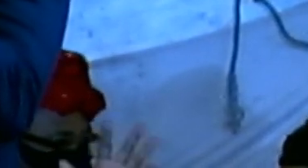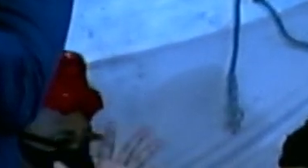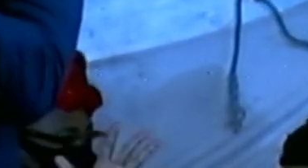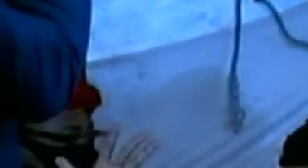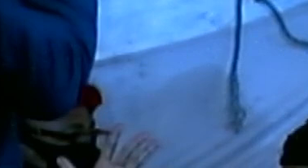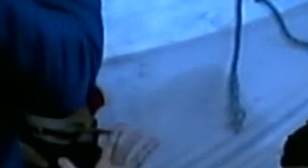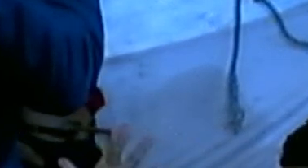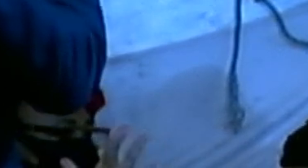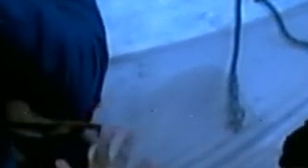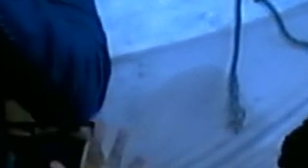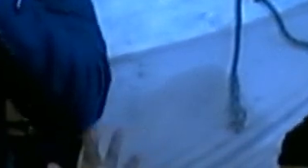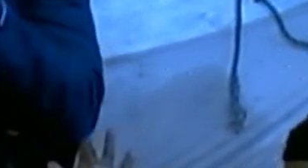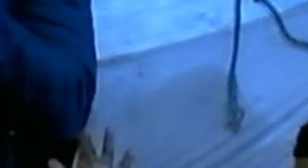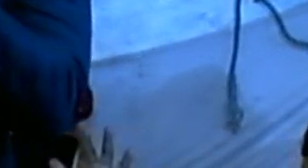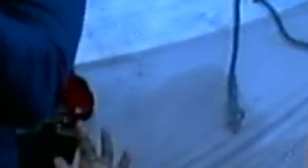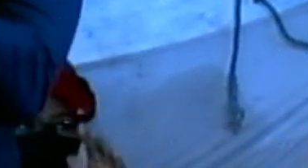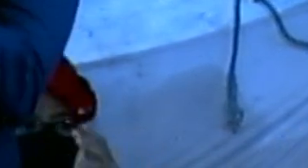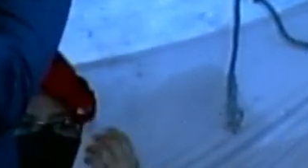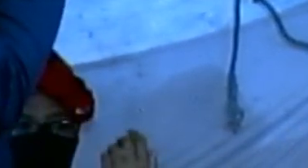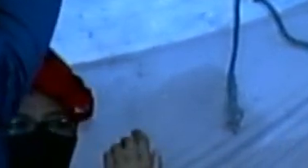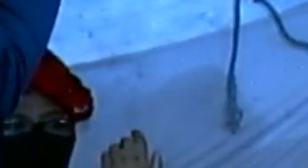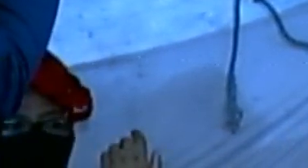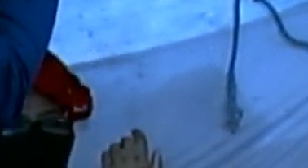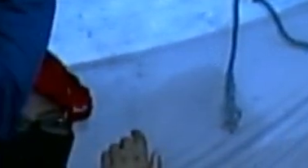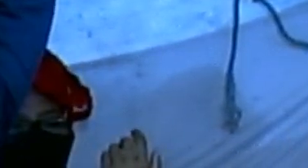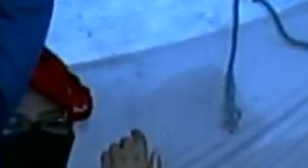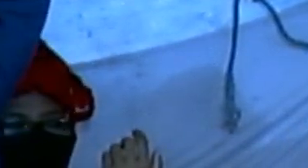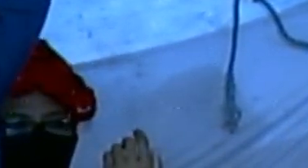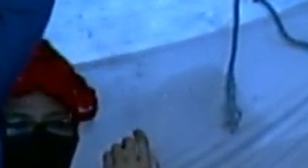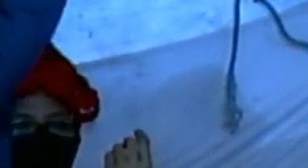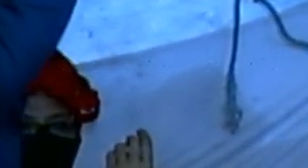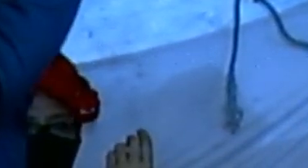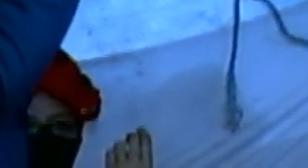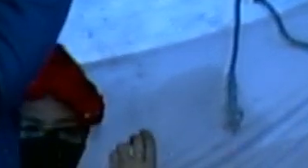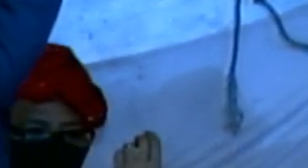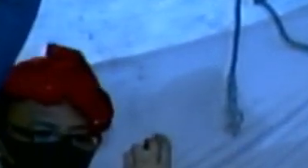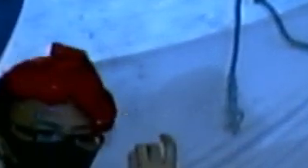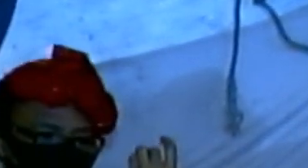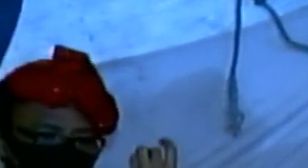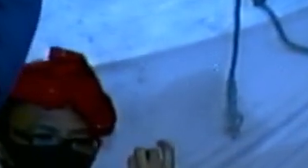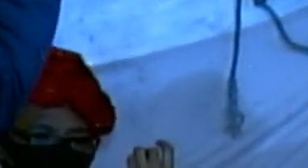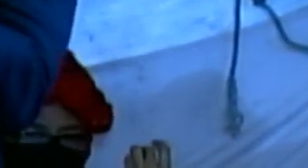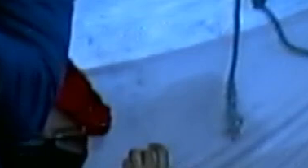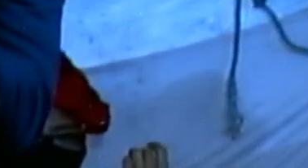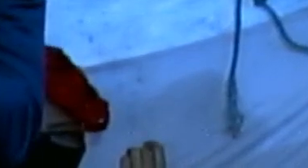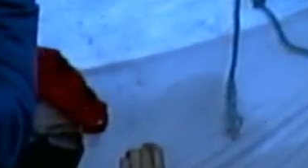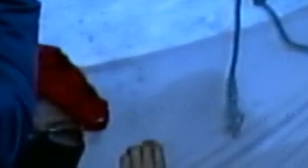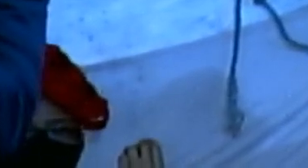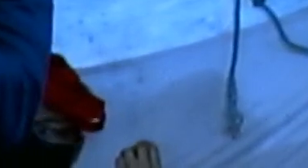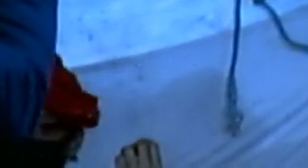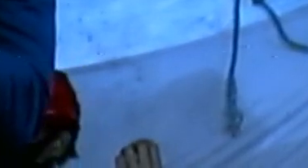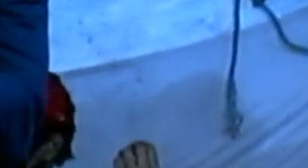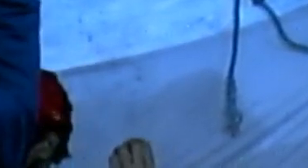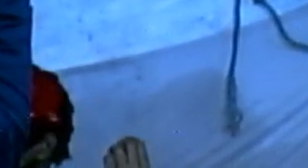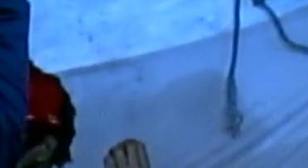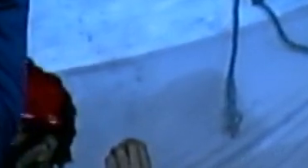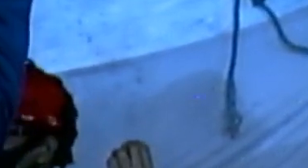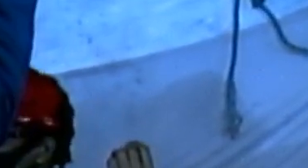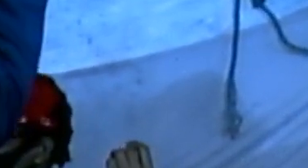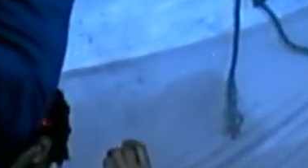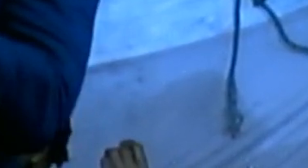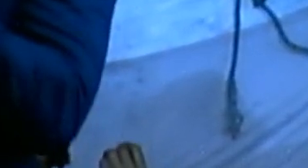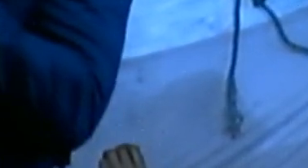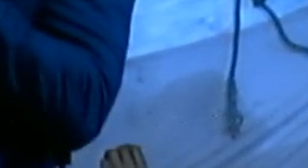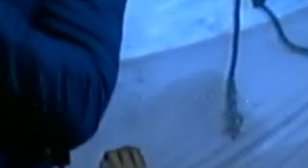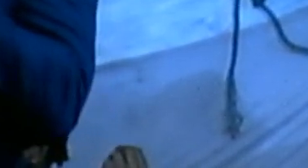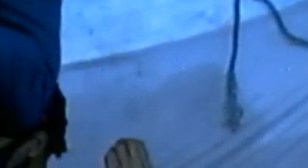99% of the things that you struggle with will go away.